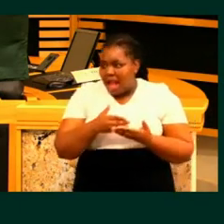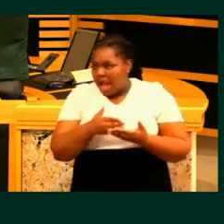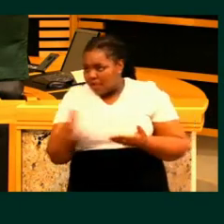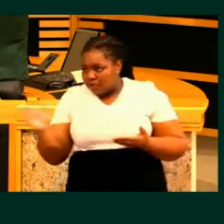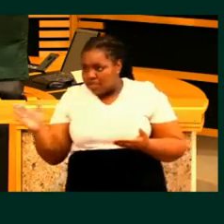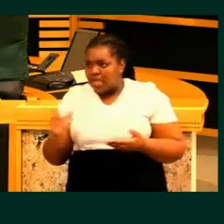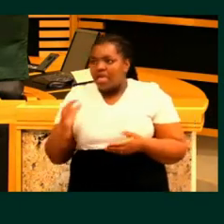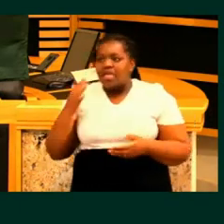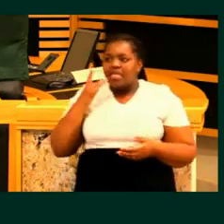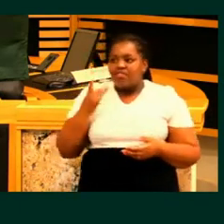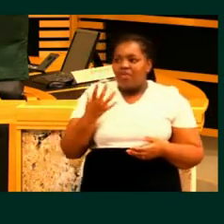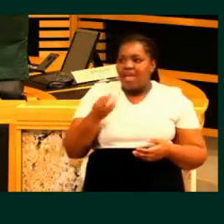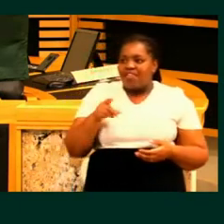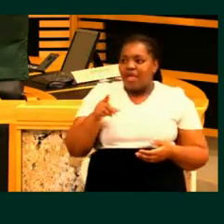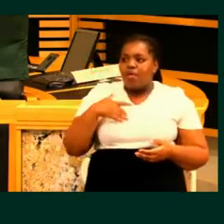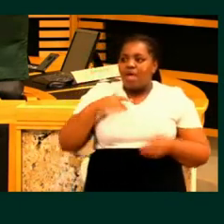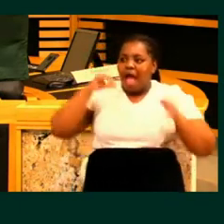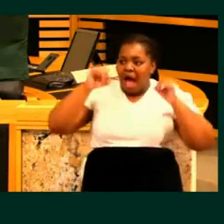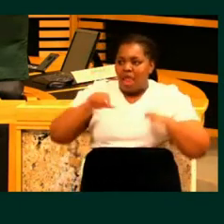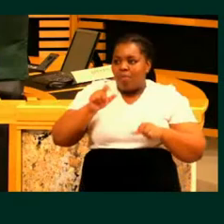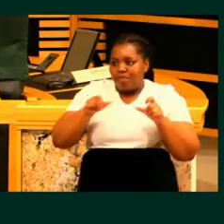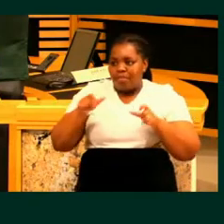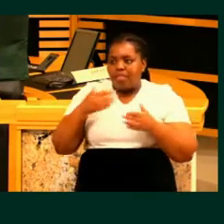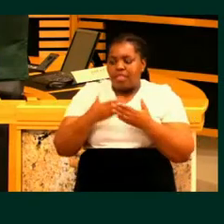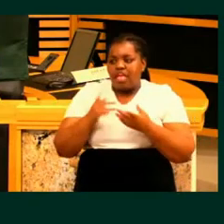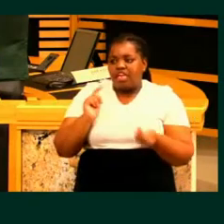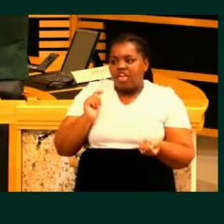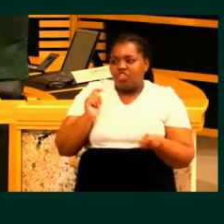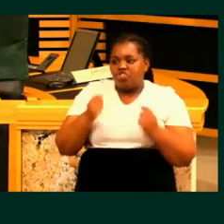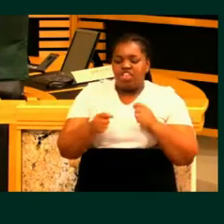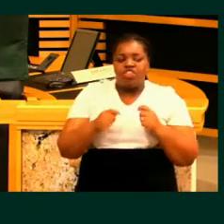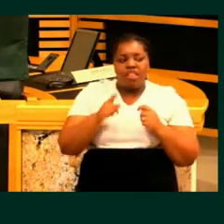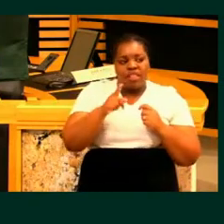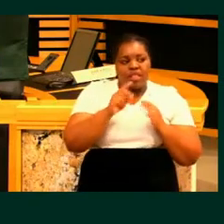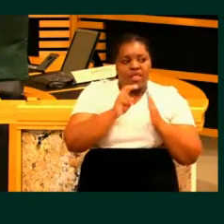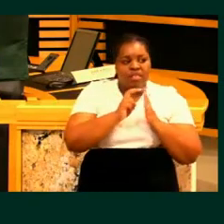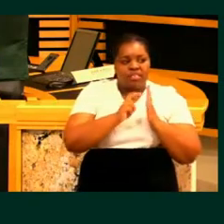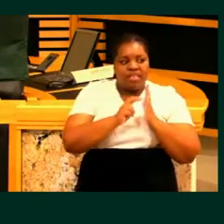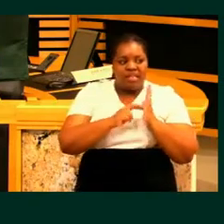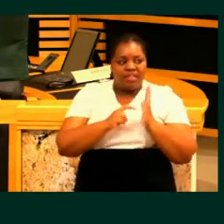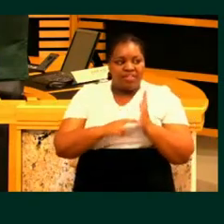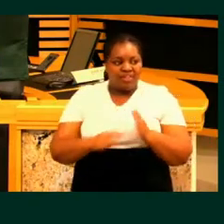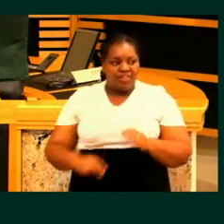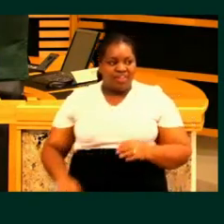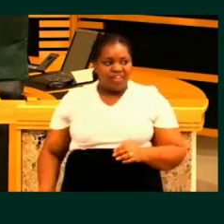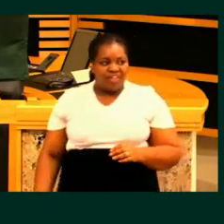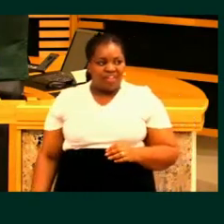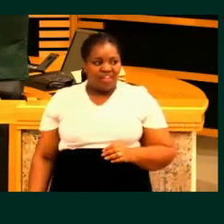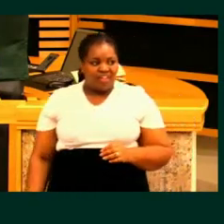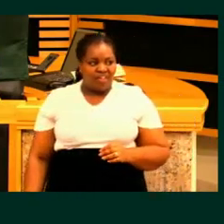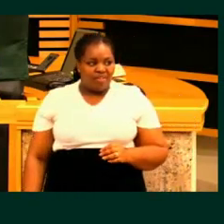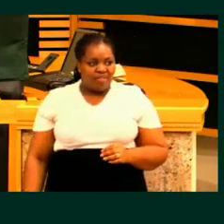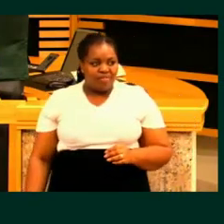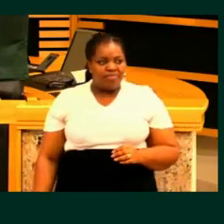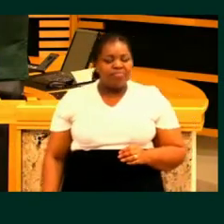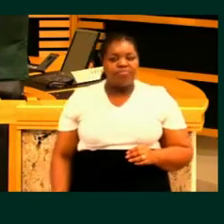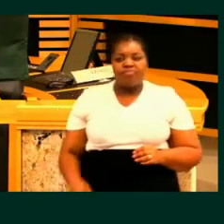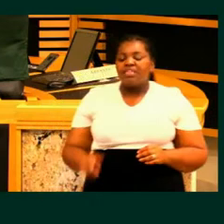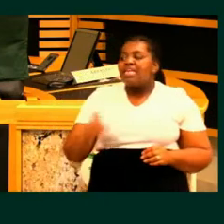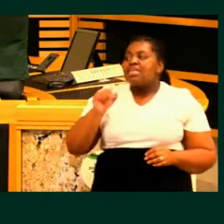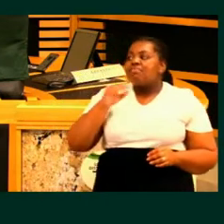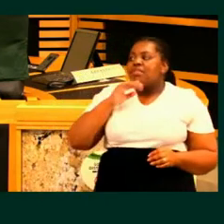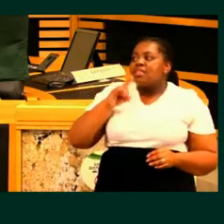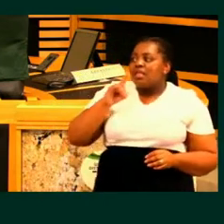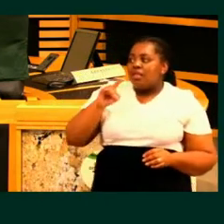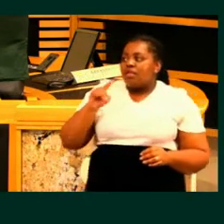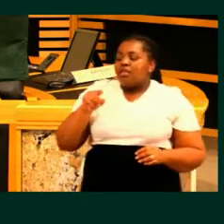as long as we have that one it allows people to exchange this act as one would conclude that in